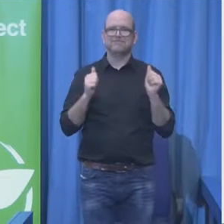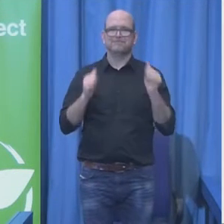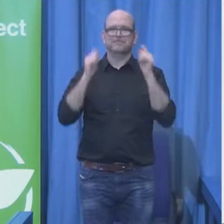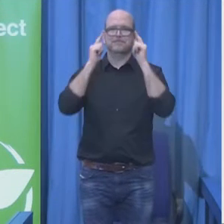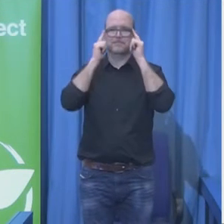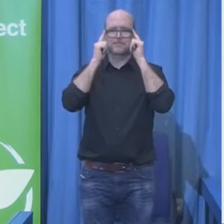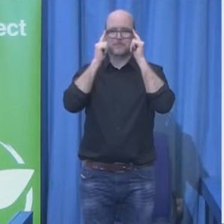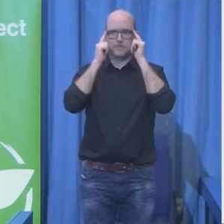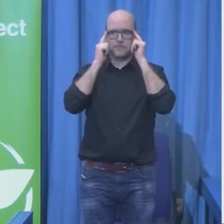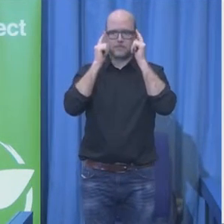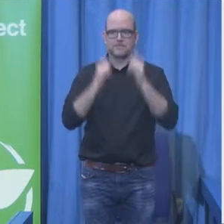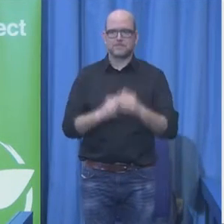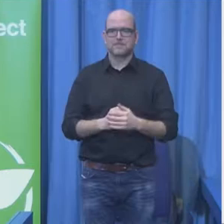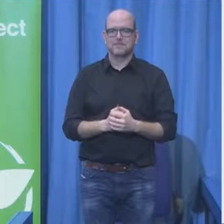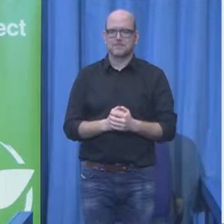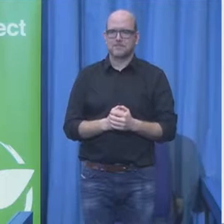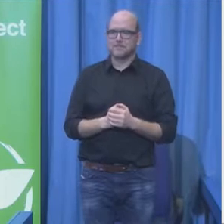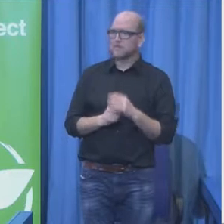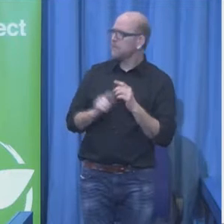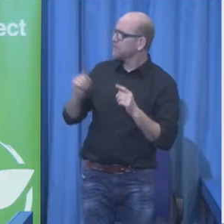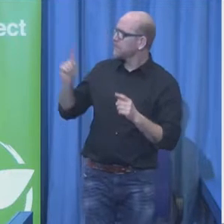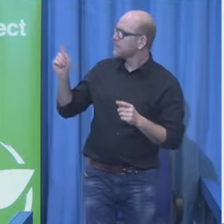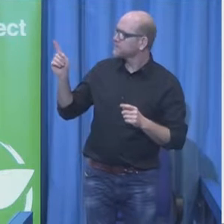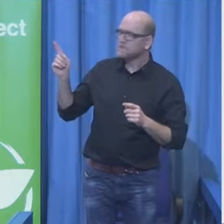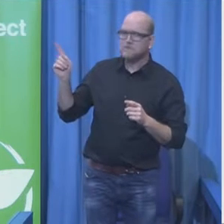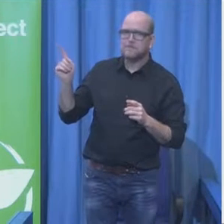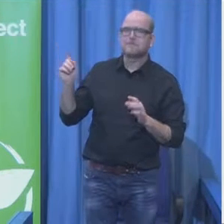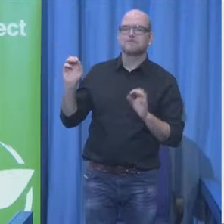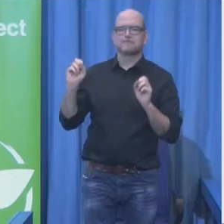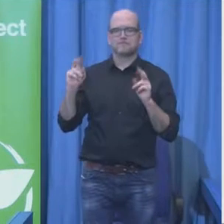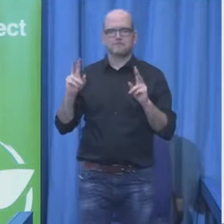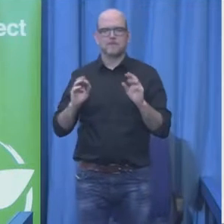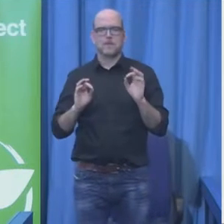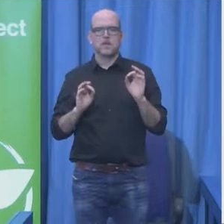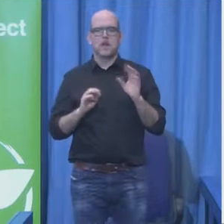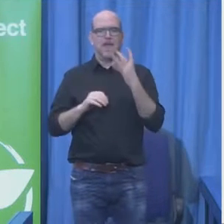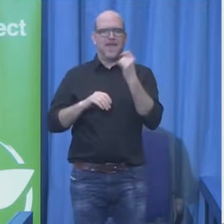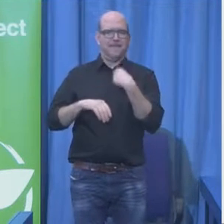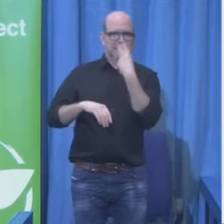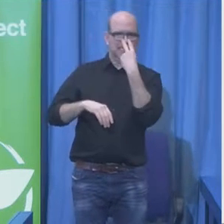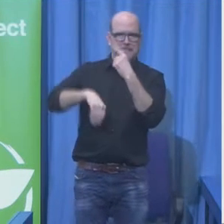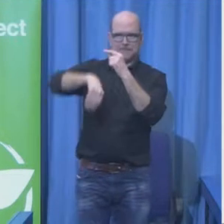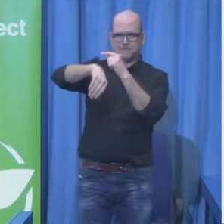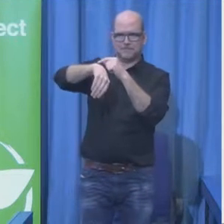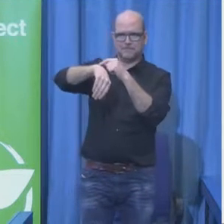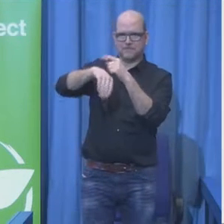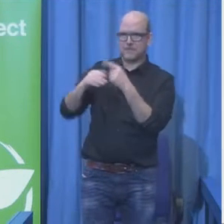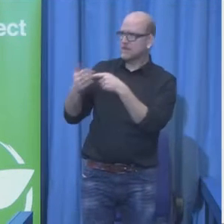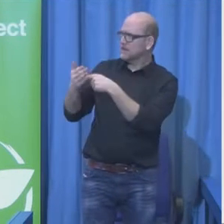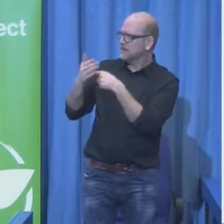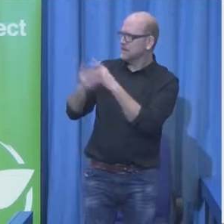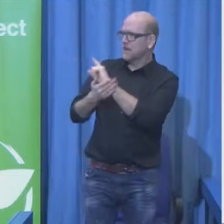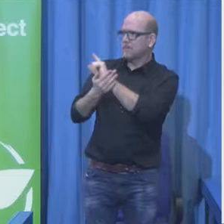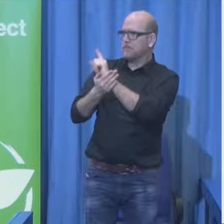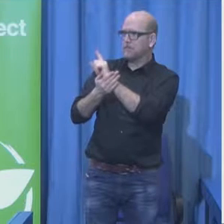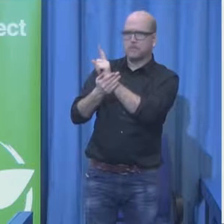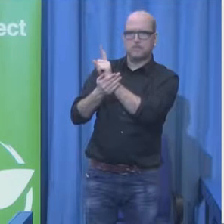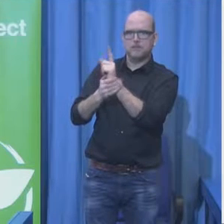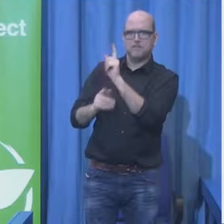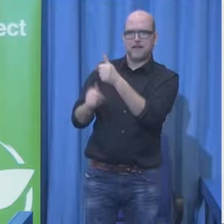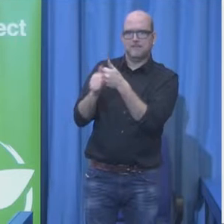you the time when it's only 2 minutes left or 1 minute left. Let me very briefly